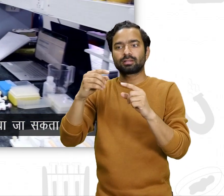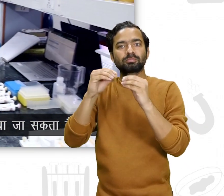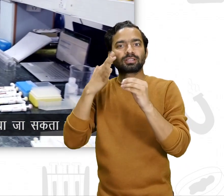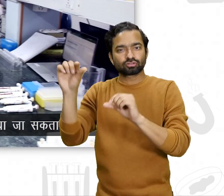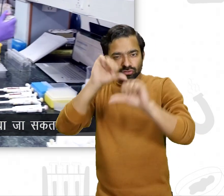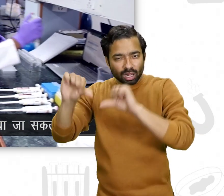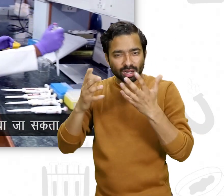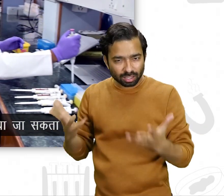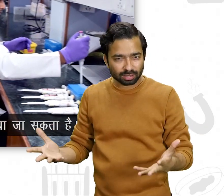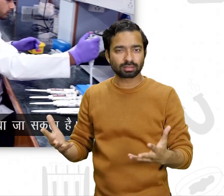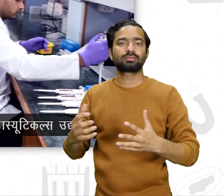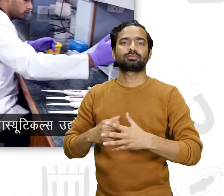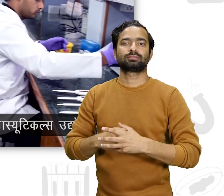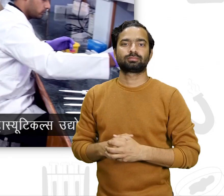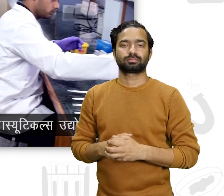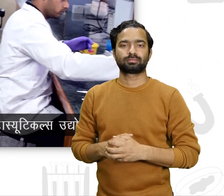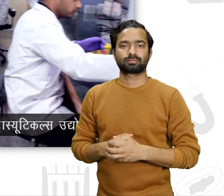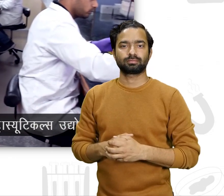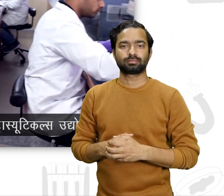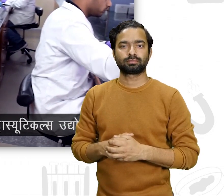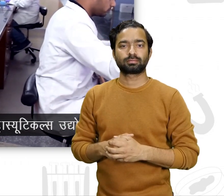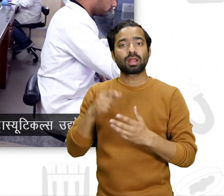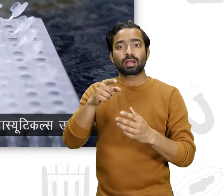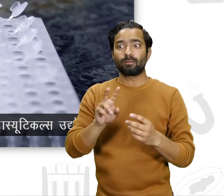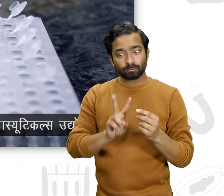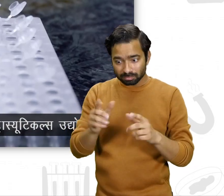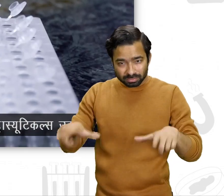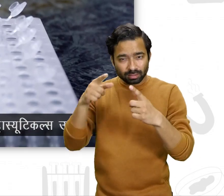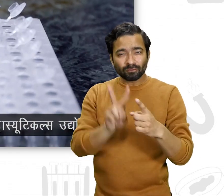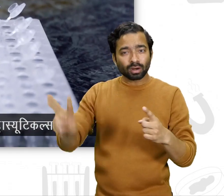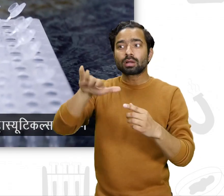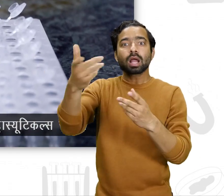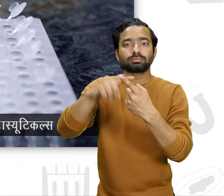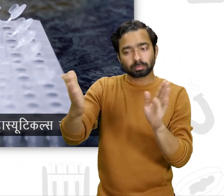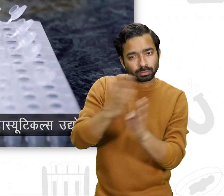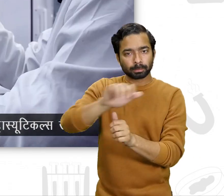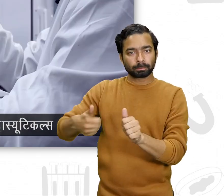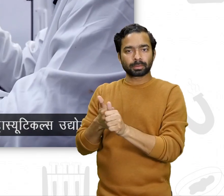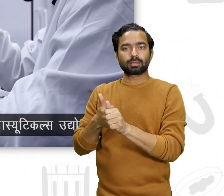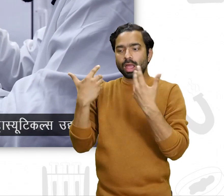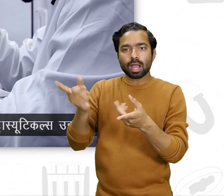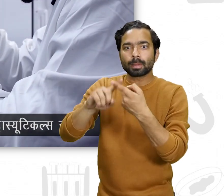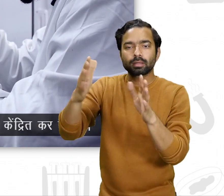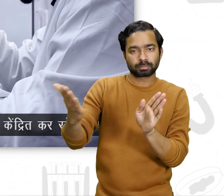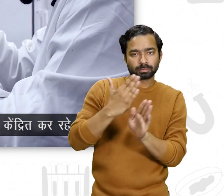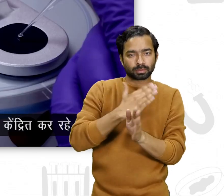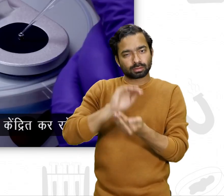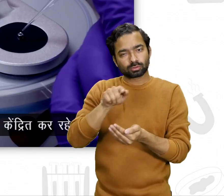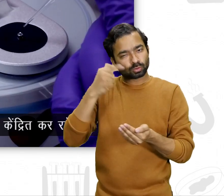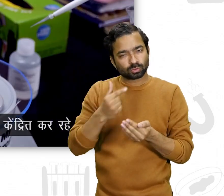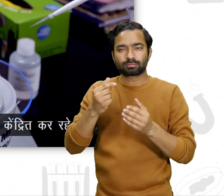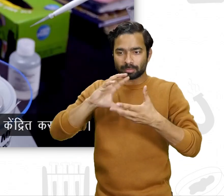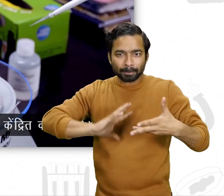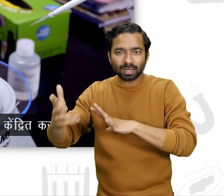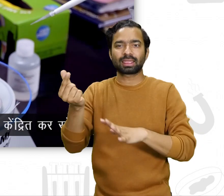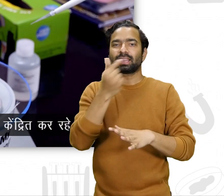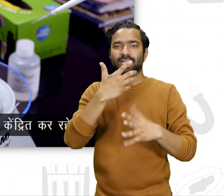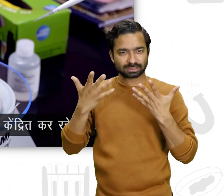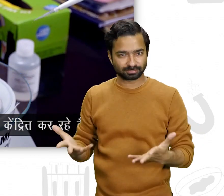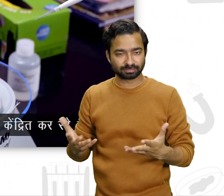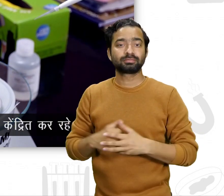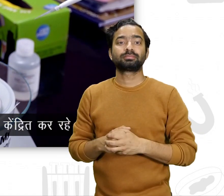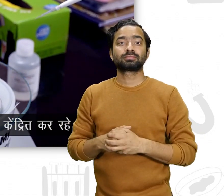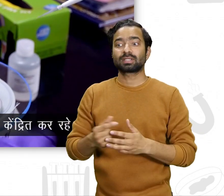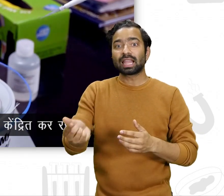into greater value product. Pharmaceuticals, cosmeceuticals, and nutraceutical industries are focusing